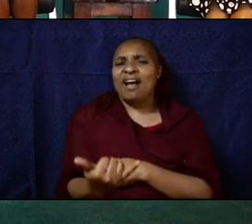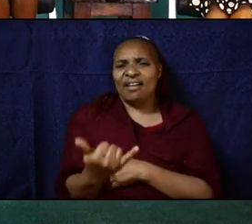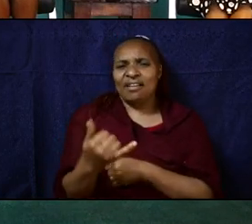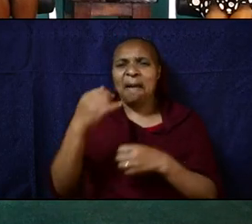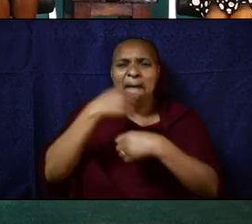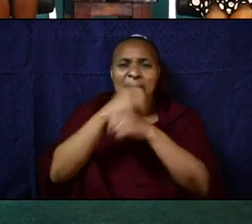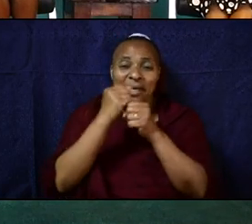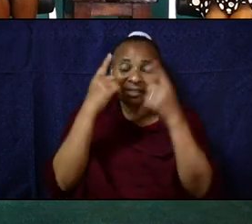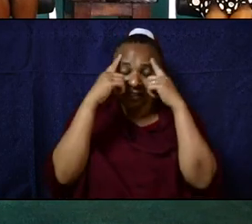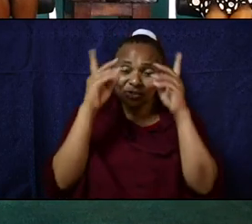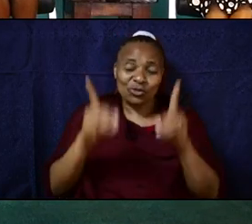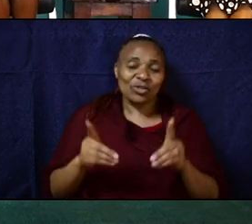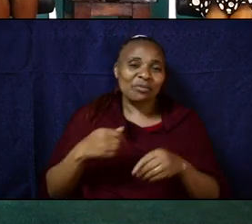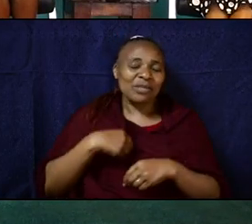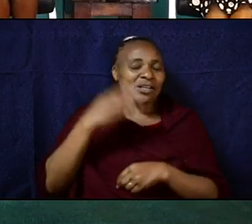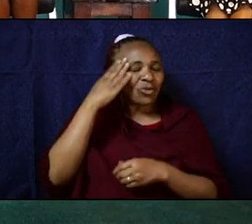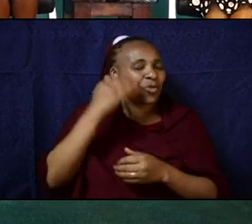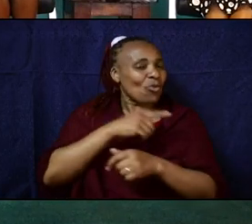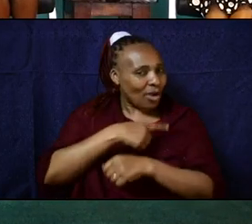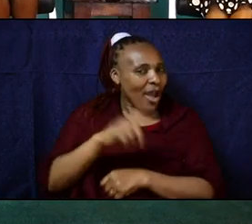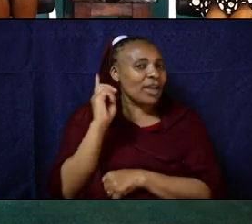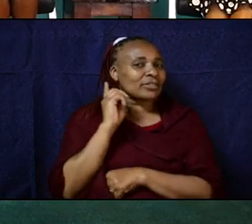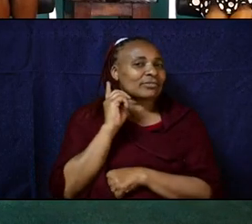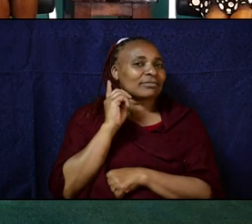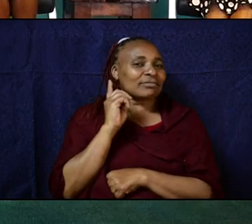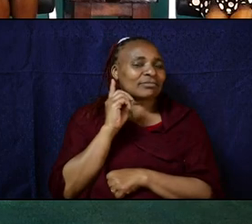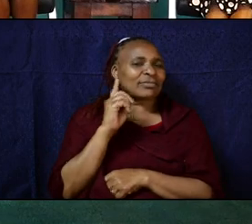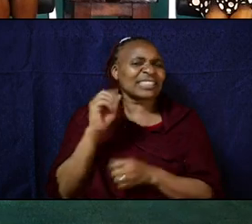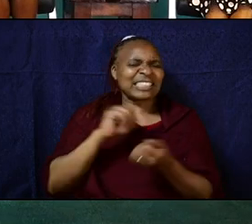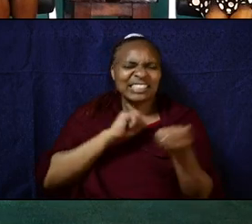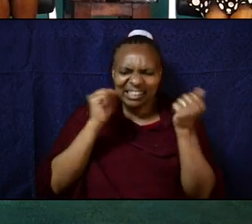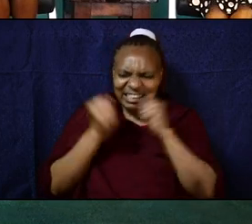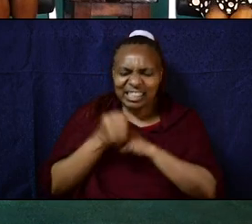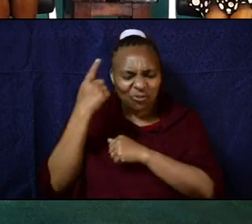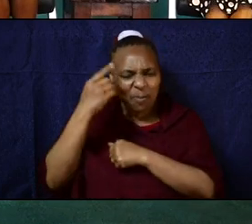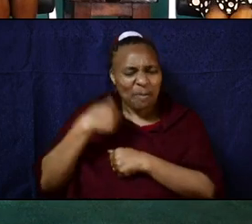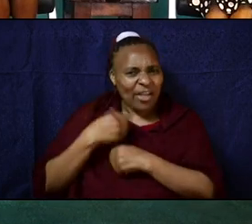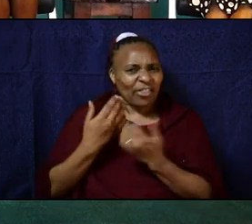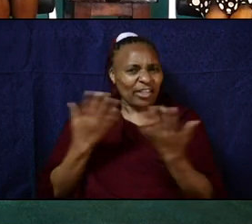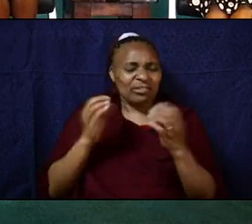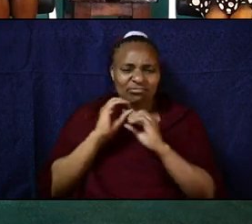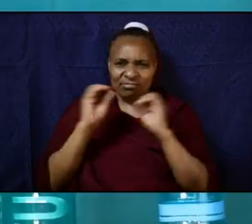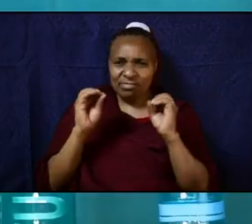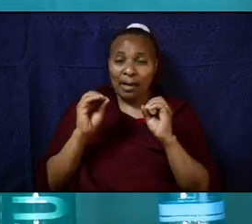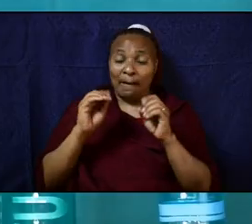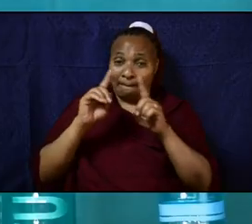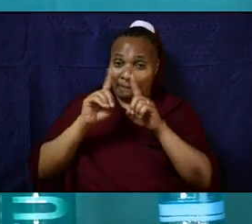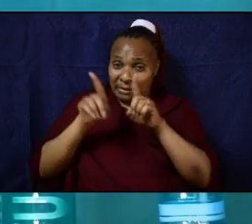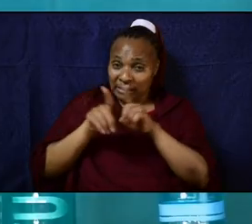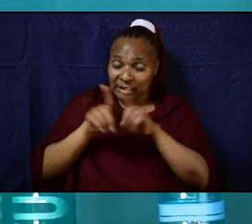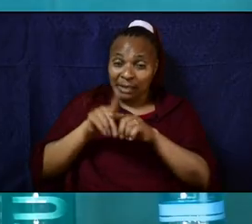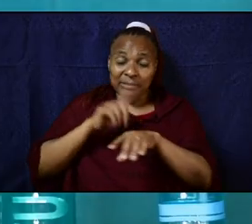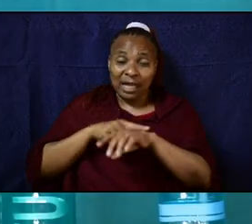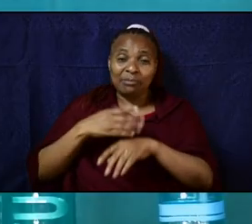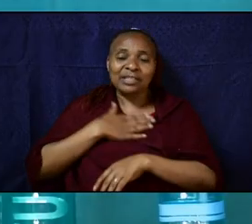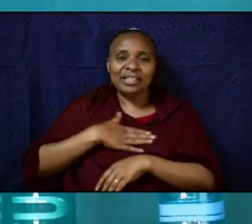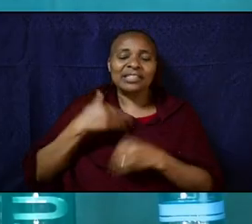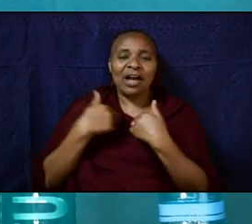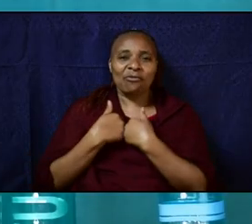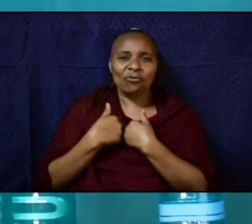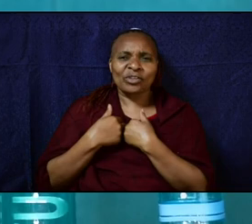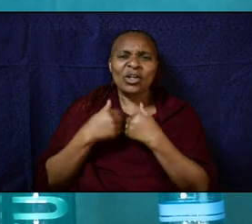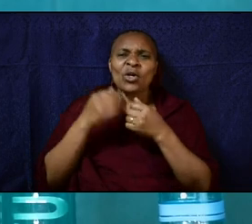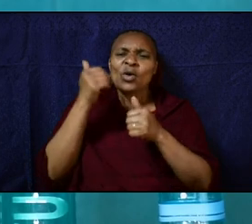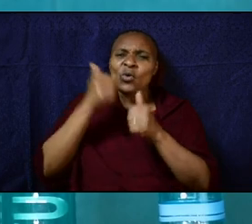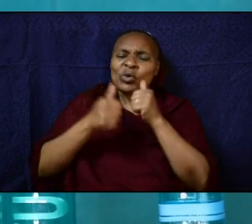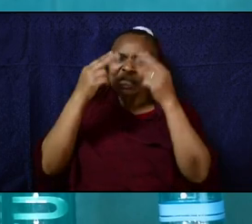decisions and be like, I know this is right. No one can change me from my course, right? But even science says it. The decisions